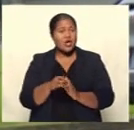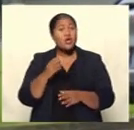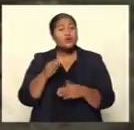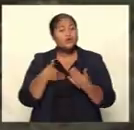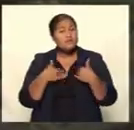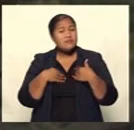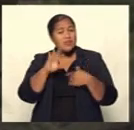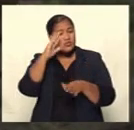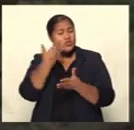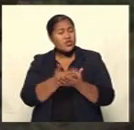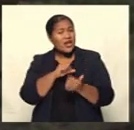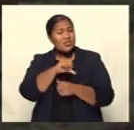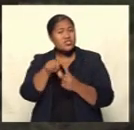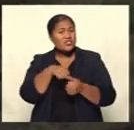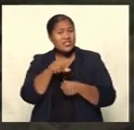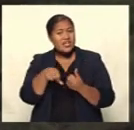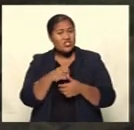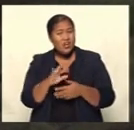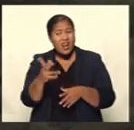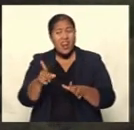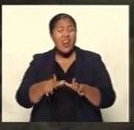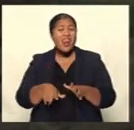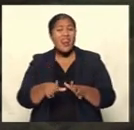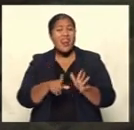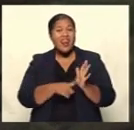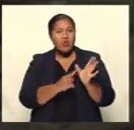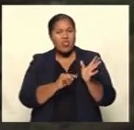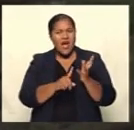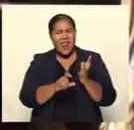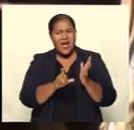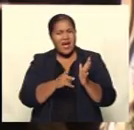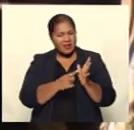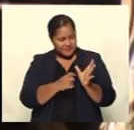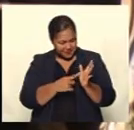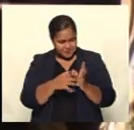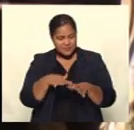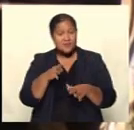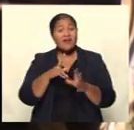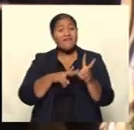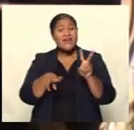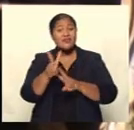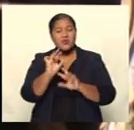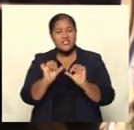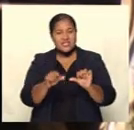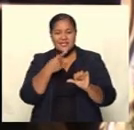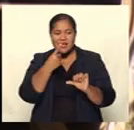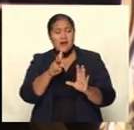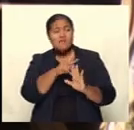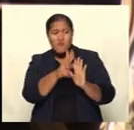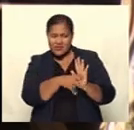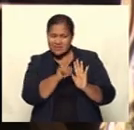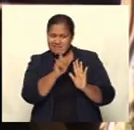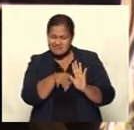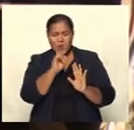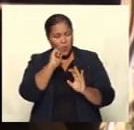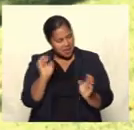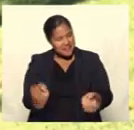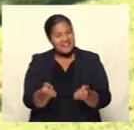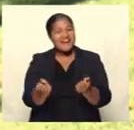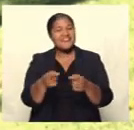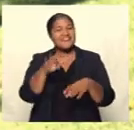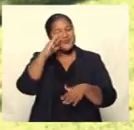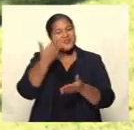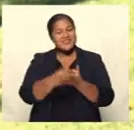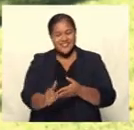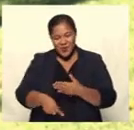Student Association Laudala campus vice president says that policies such as these encourage students to continue